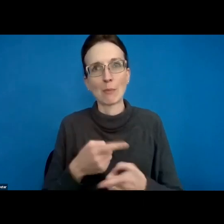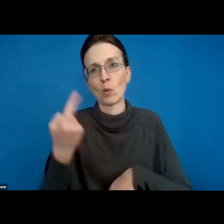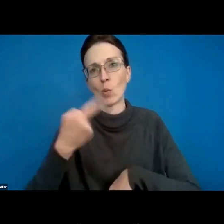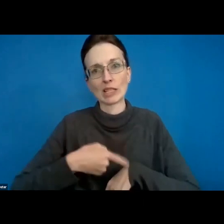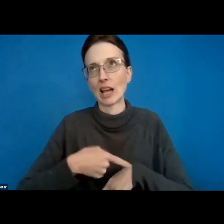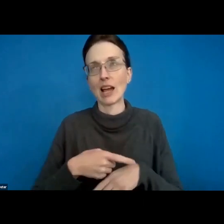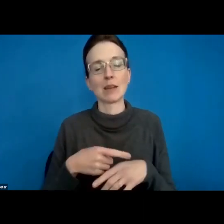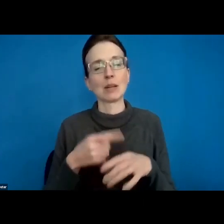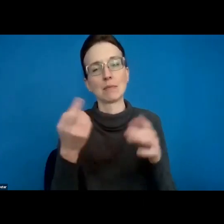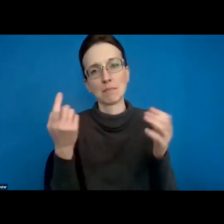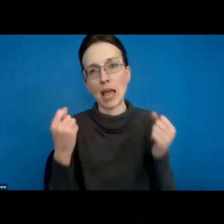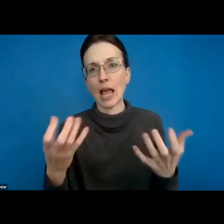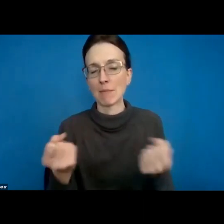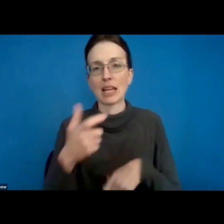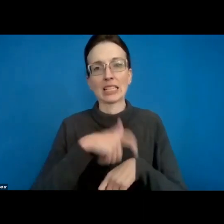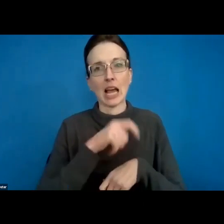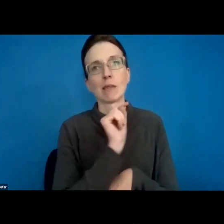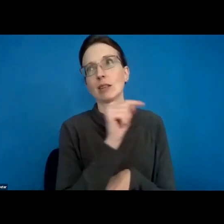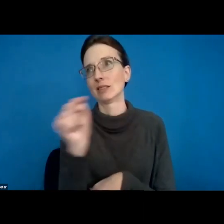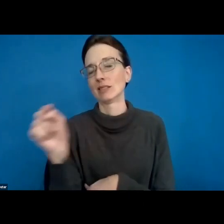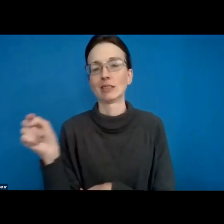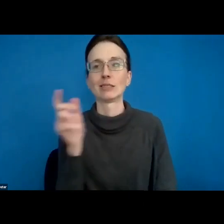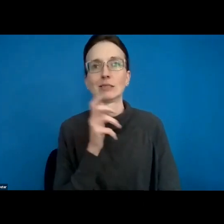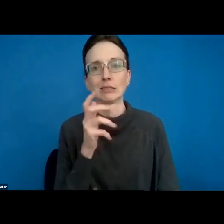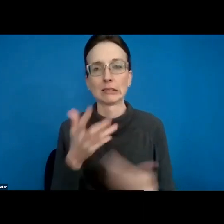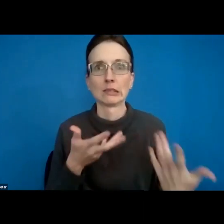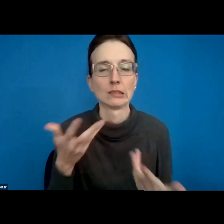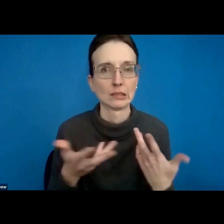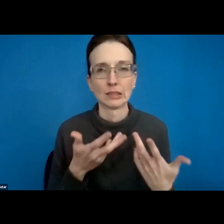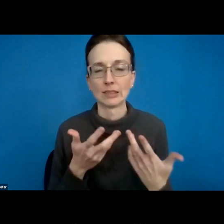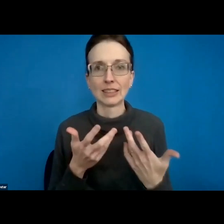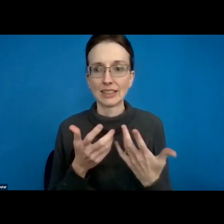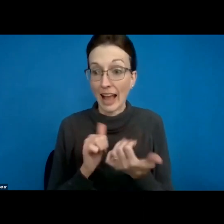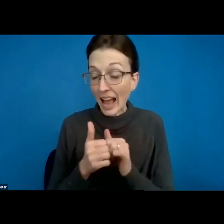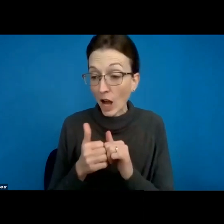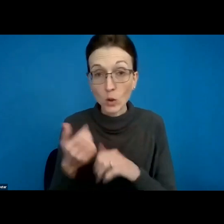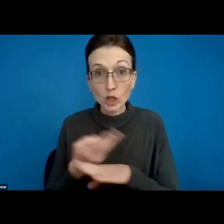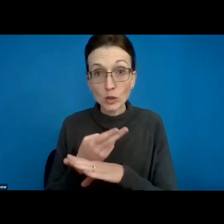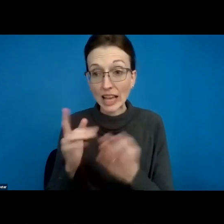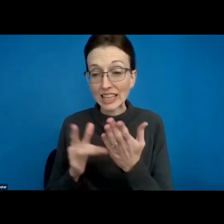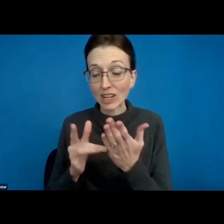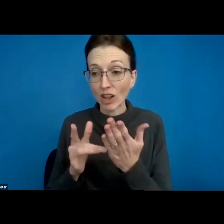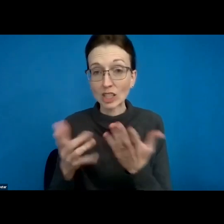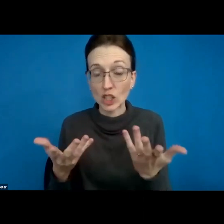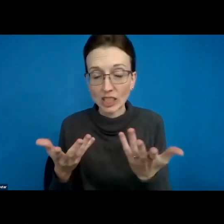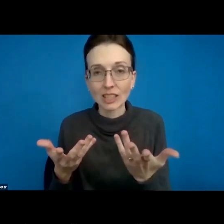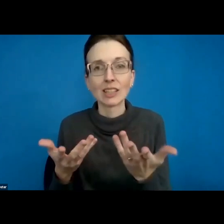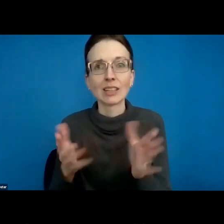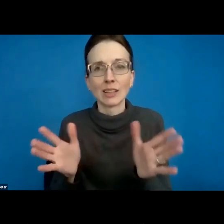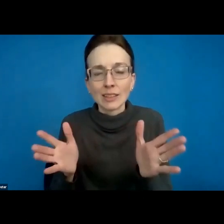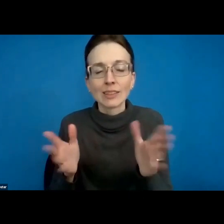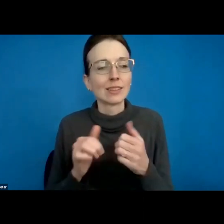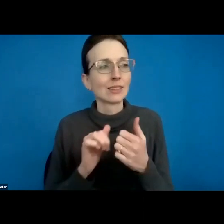and over and over, trying to figure out how you are going to use the technology that is provided for you, how